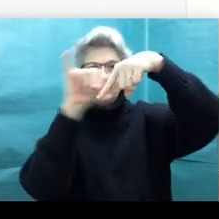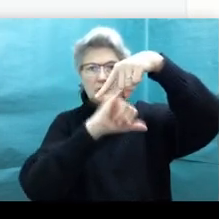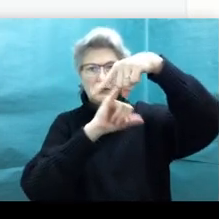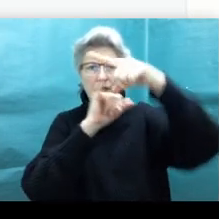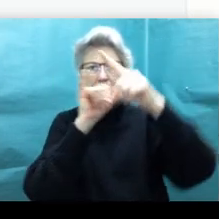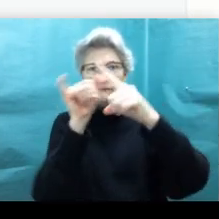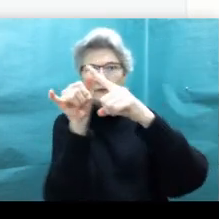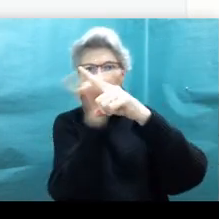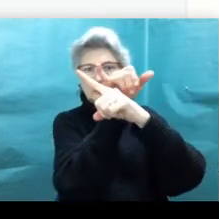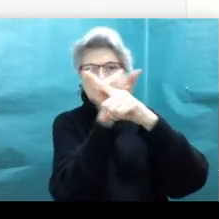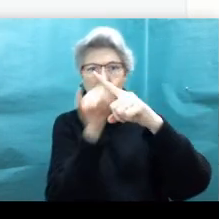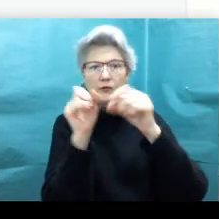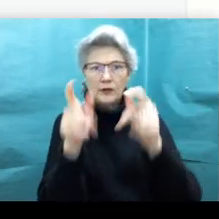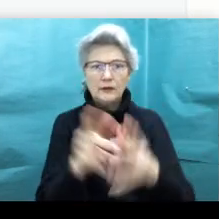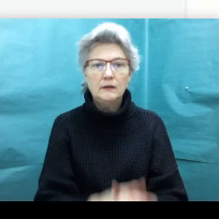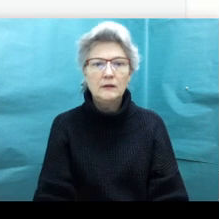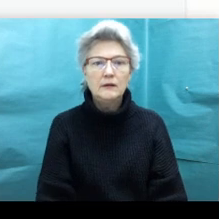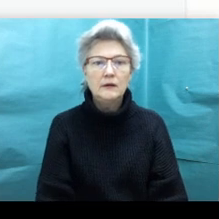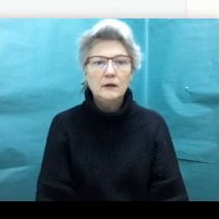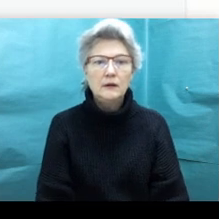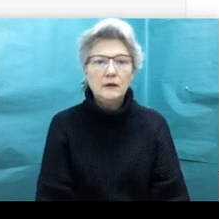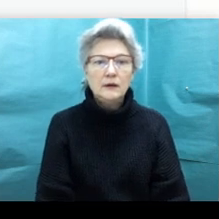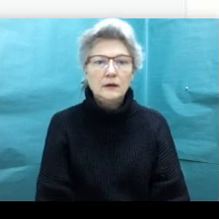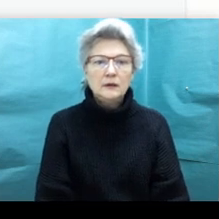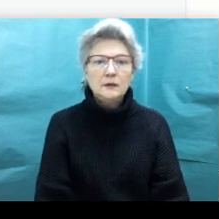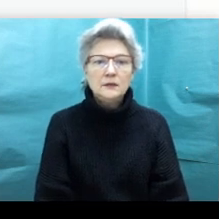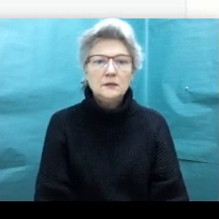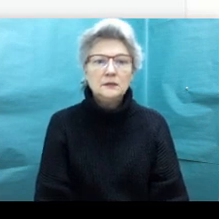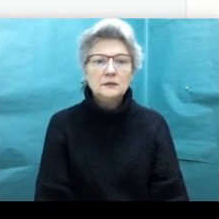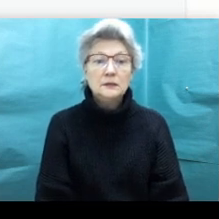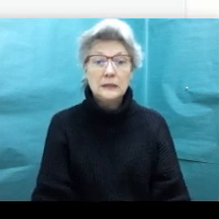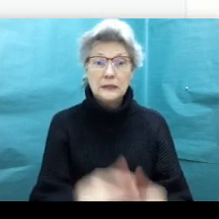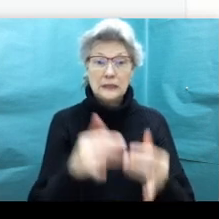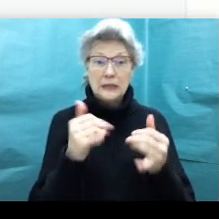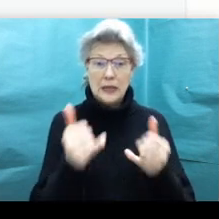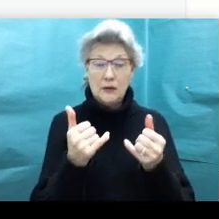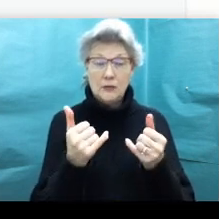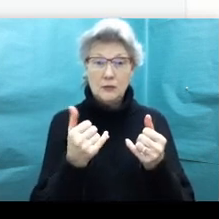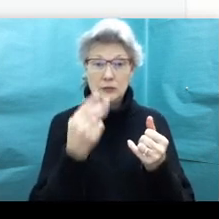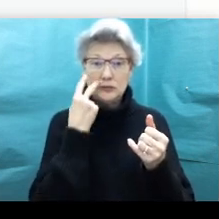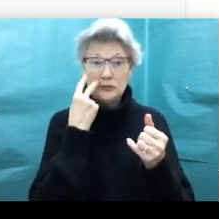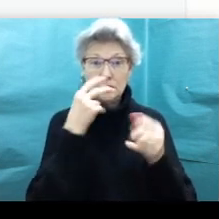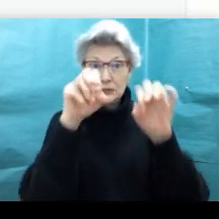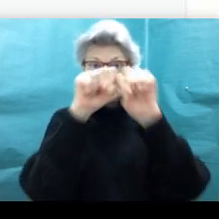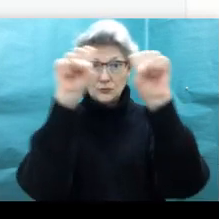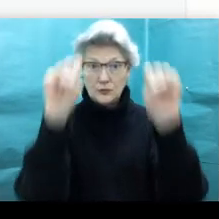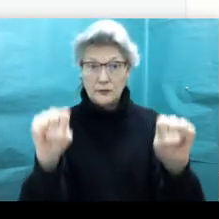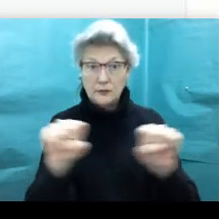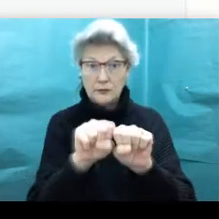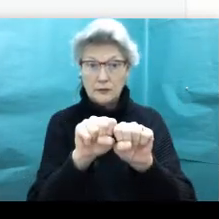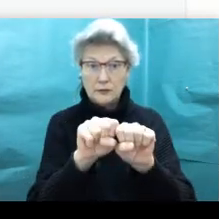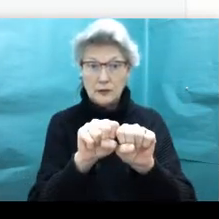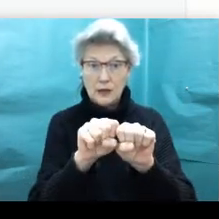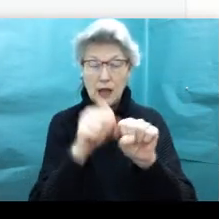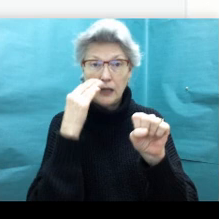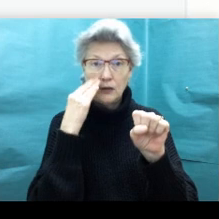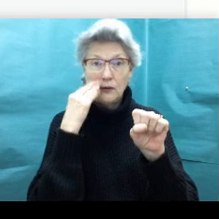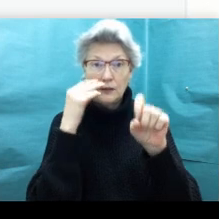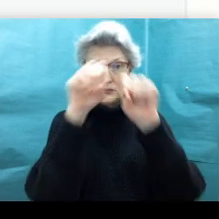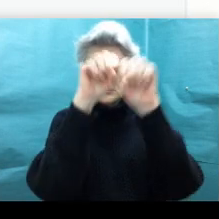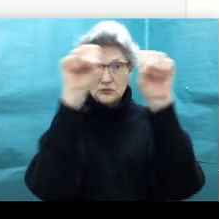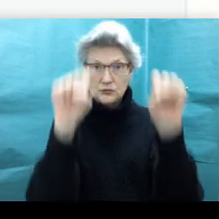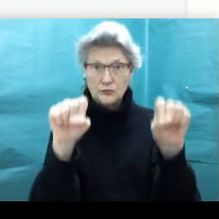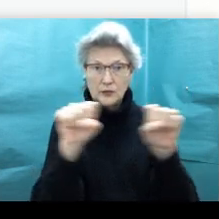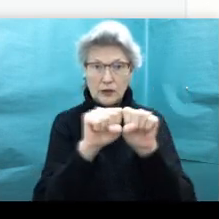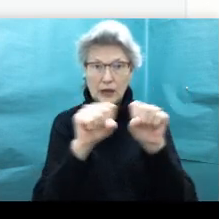triangle. Okay? All right, now let's take a look at the square. I know that a square